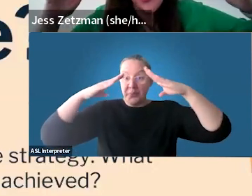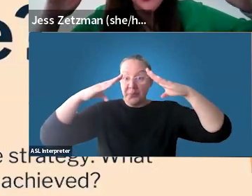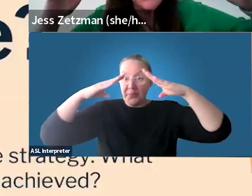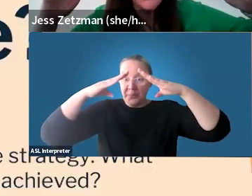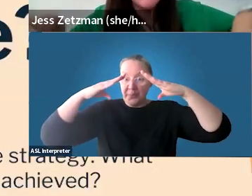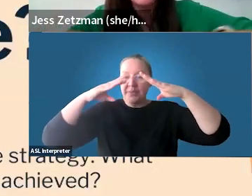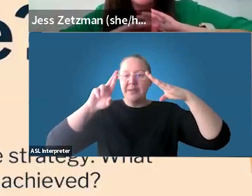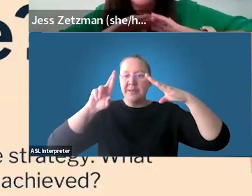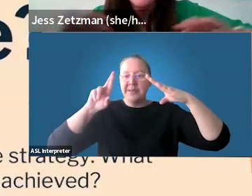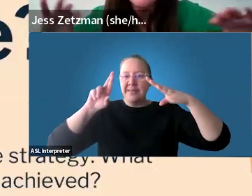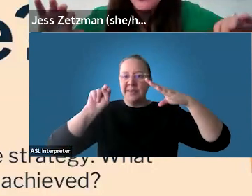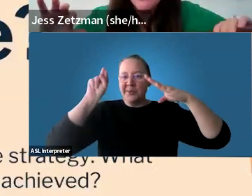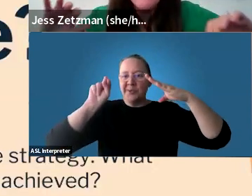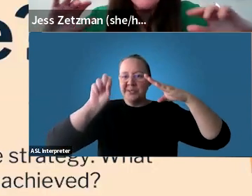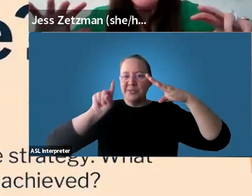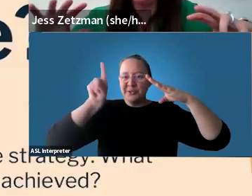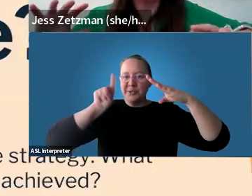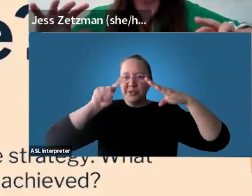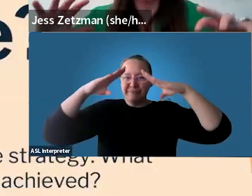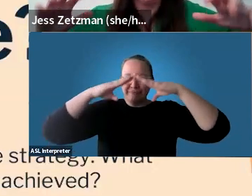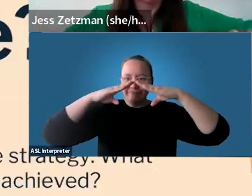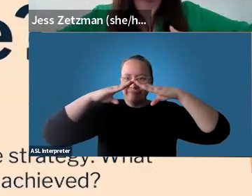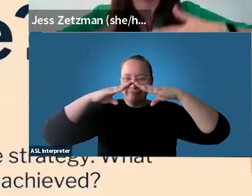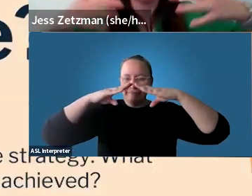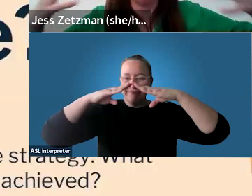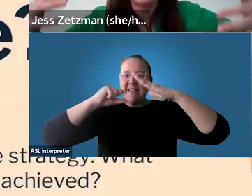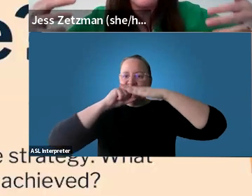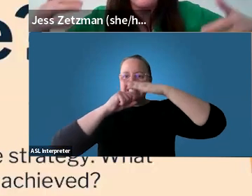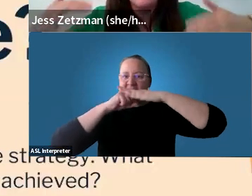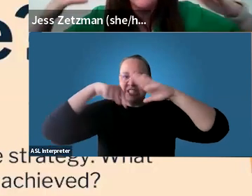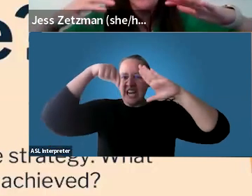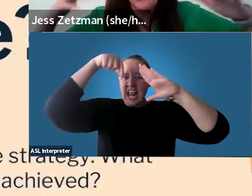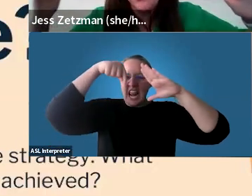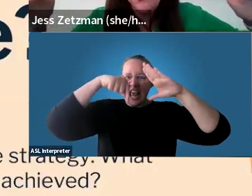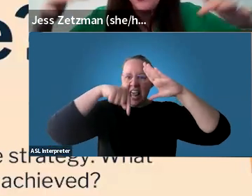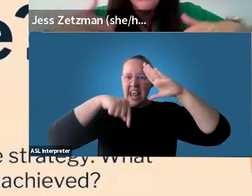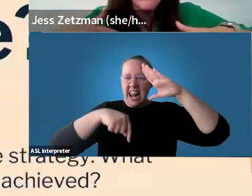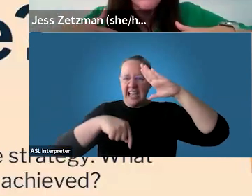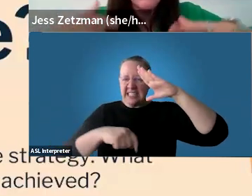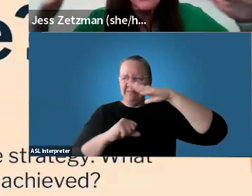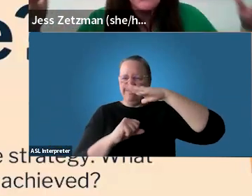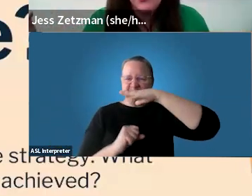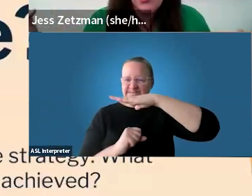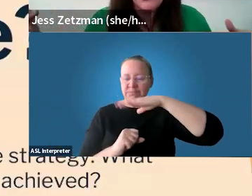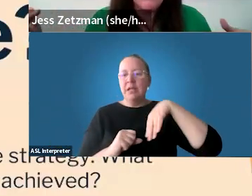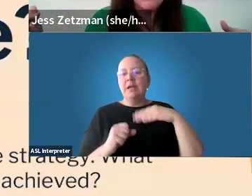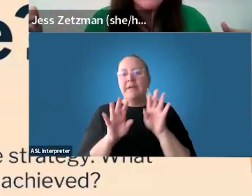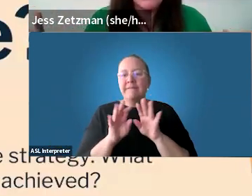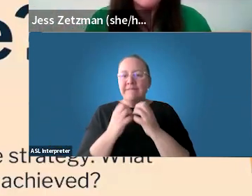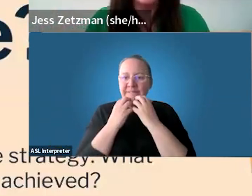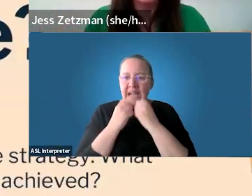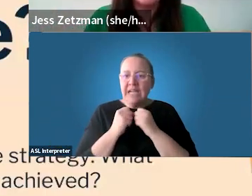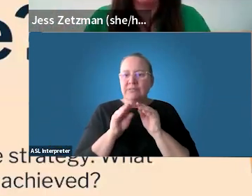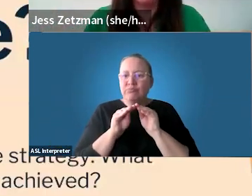what we're all working towards, our foundation, the deep narratives, what we want to be seeing more of, and all the values we want to see more of across all of